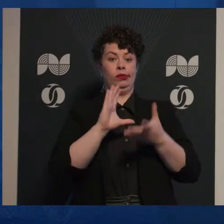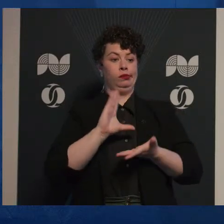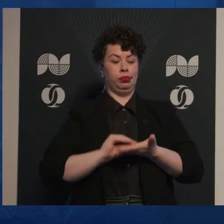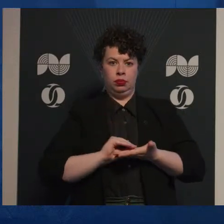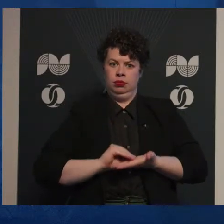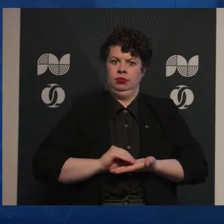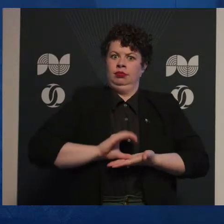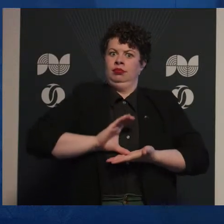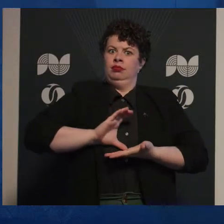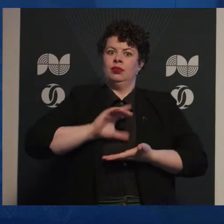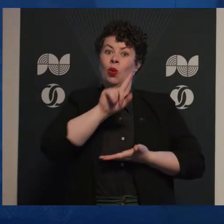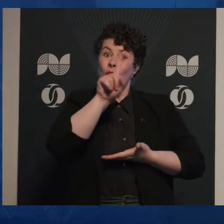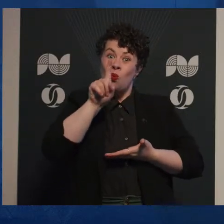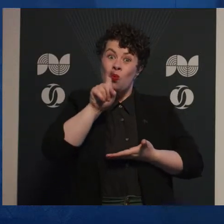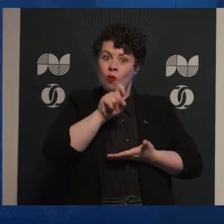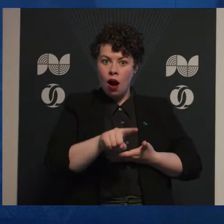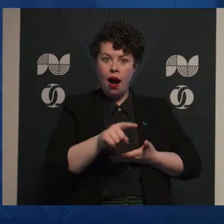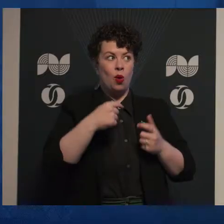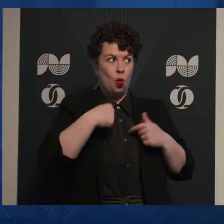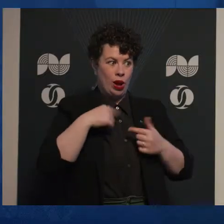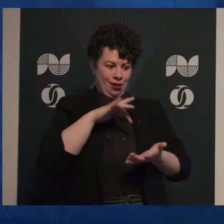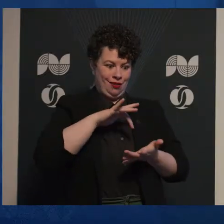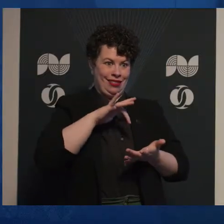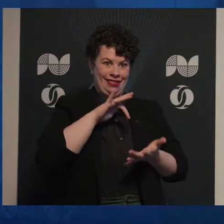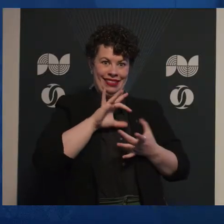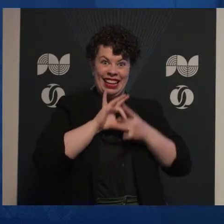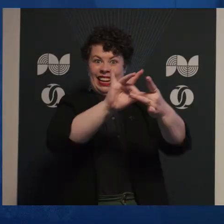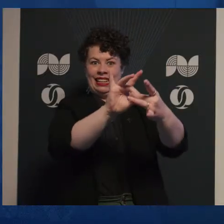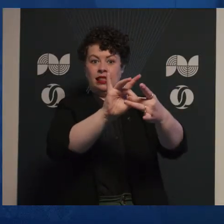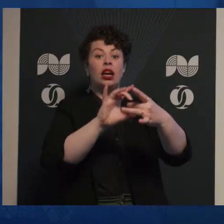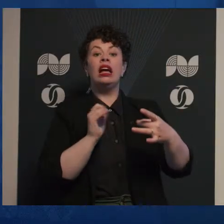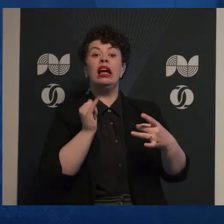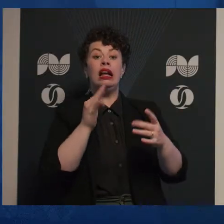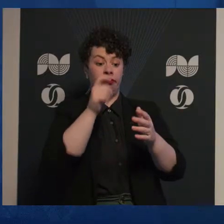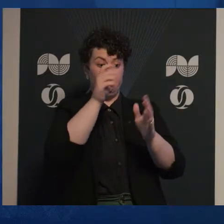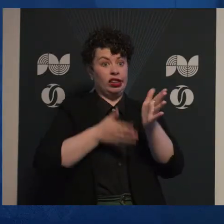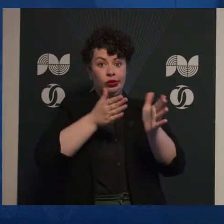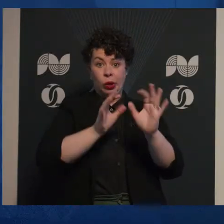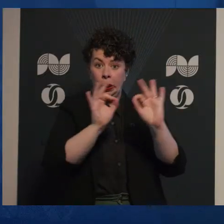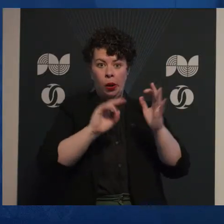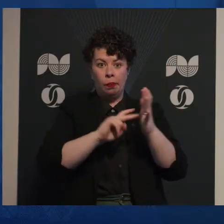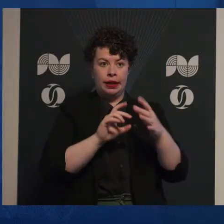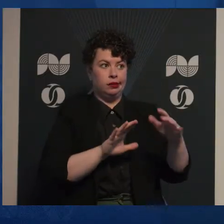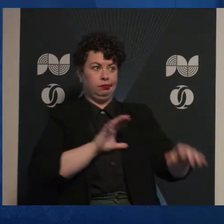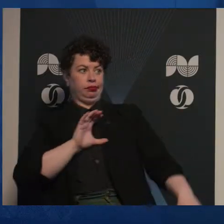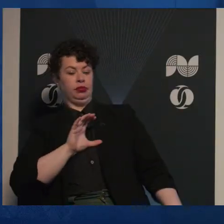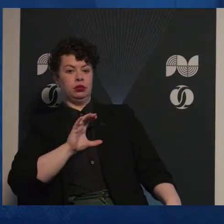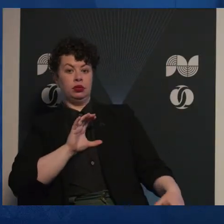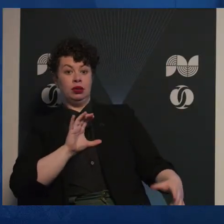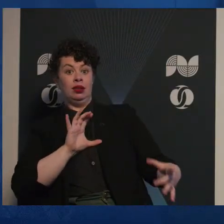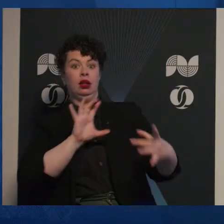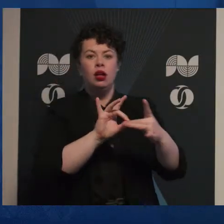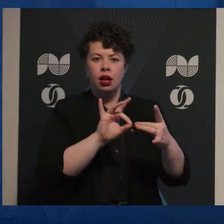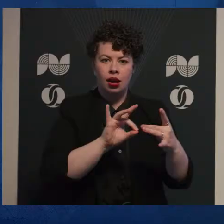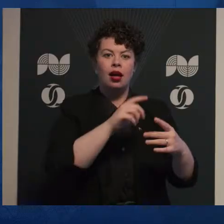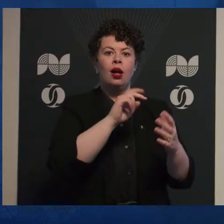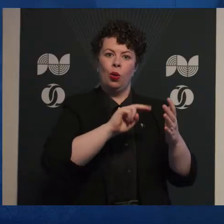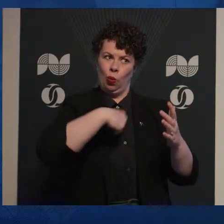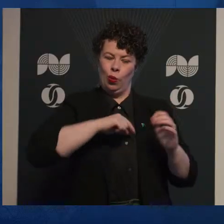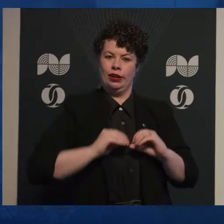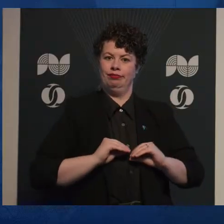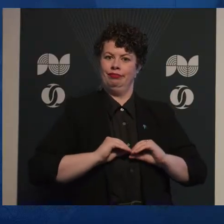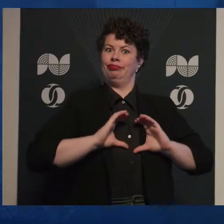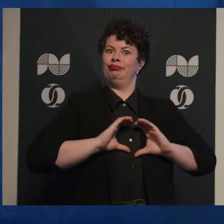important for a country small like Moldova to be plugged and connected to the regional value chains. Third, I want to mention